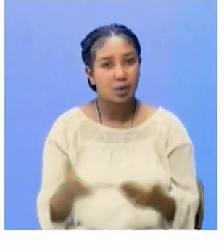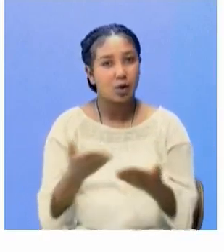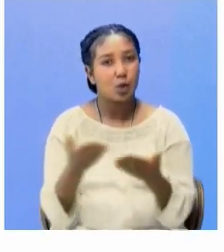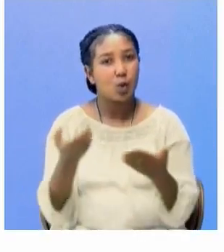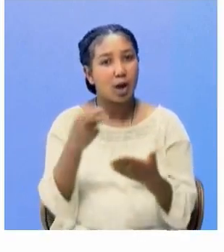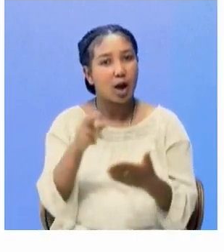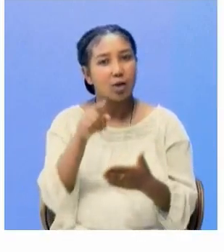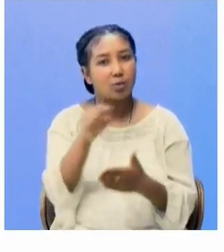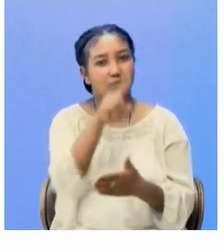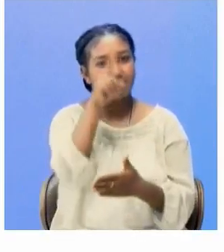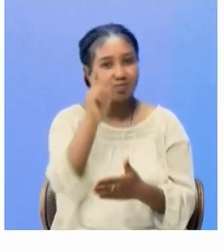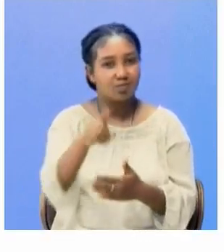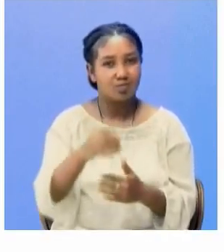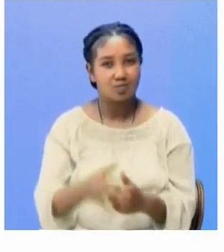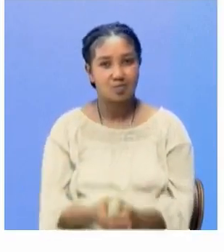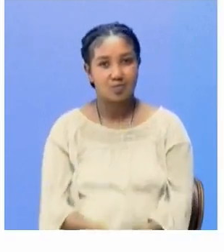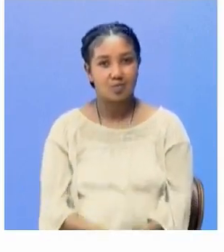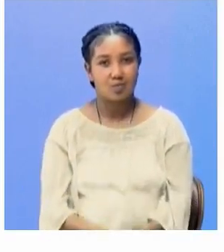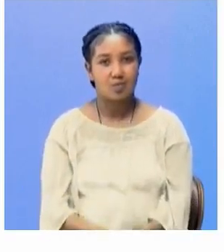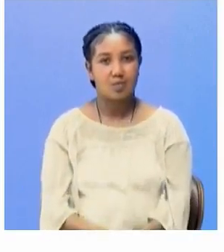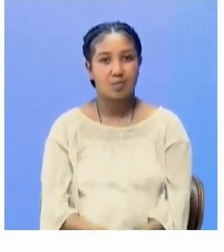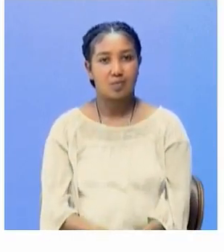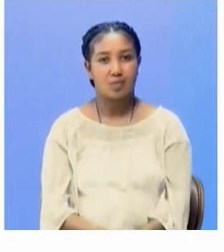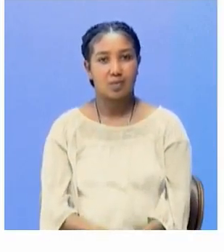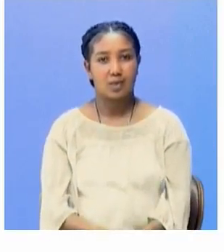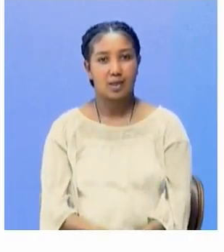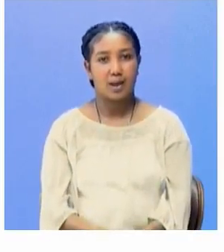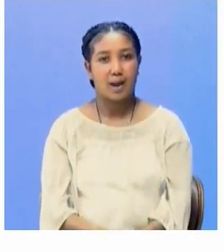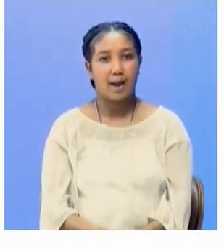Where are you